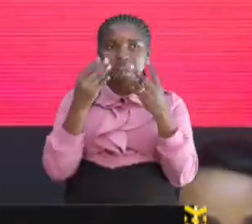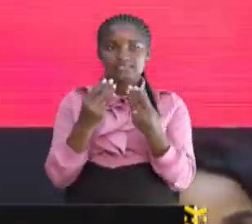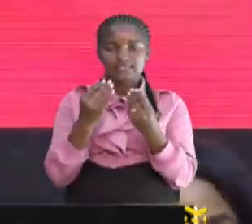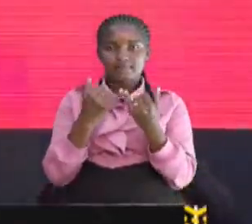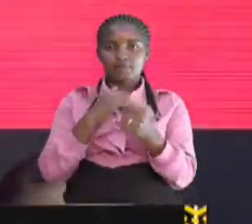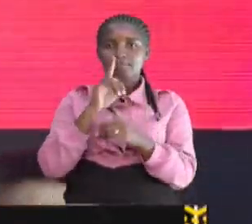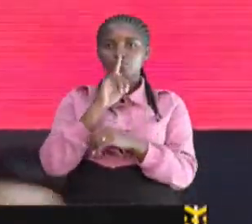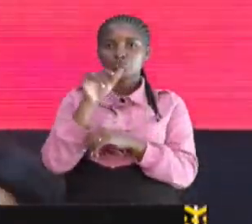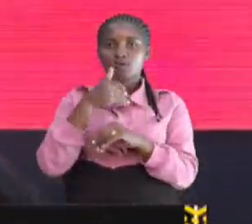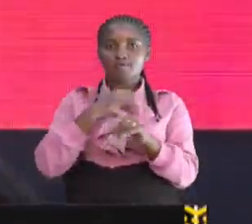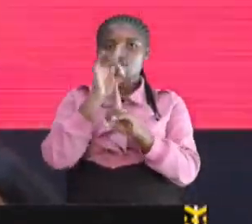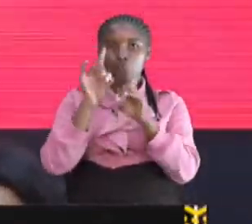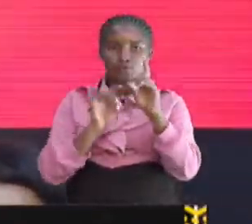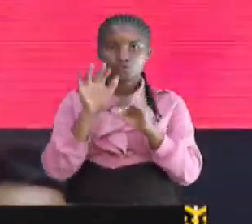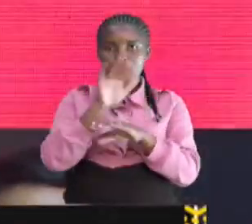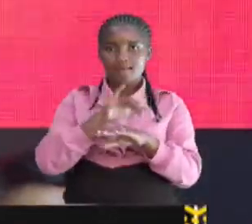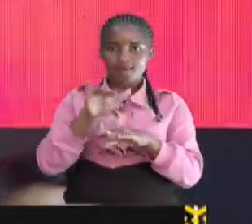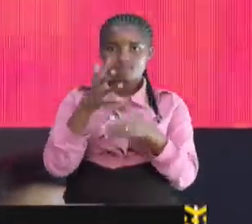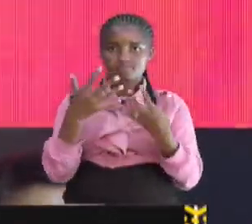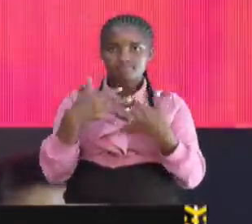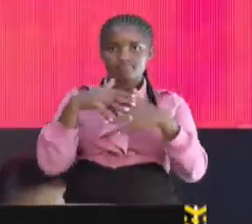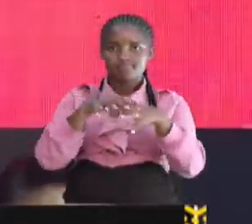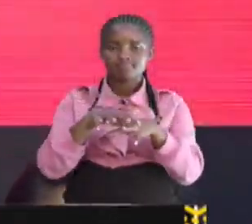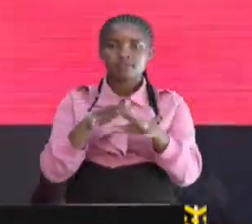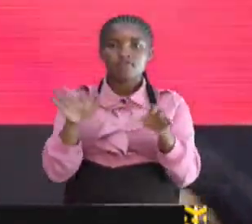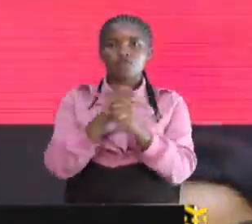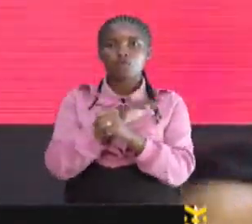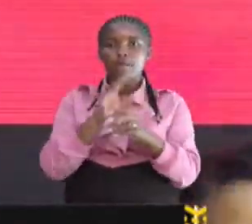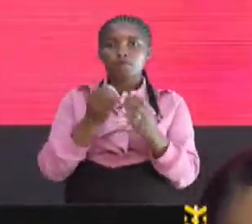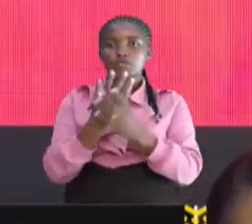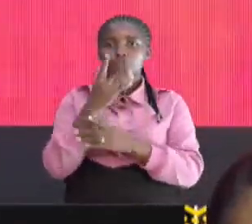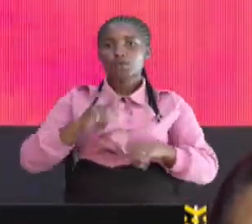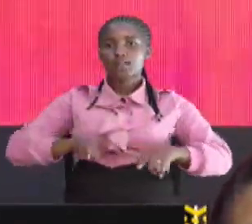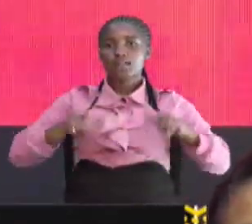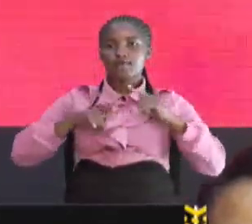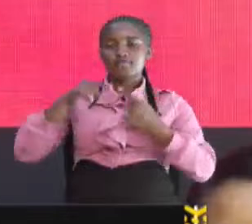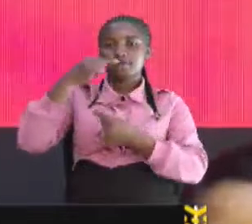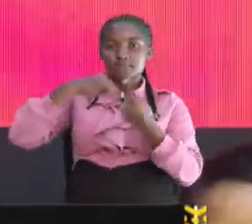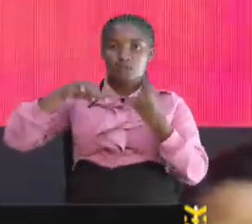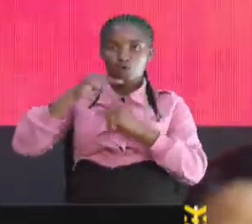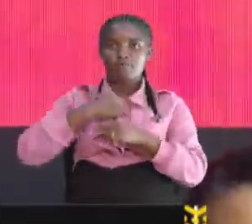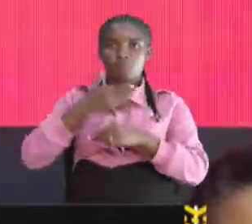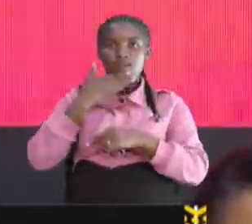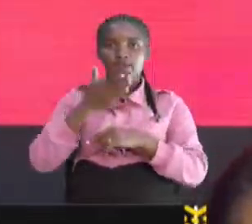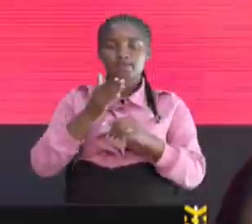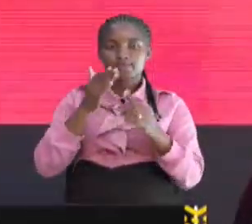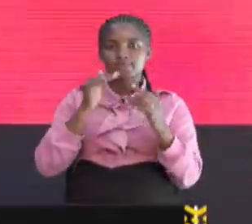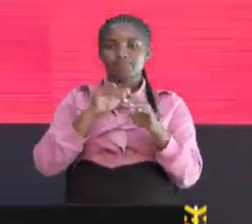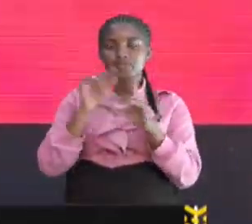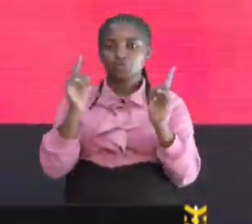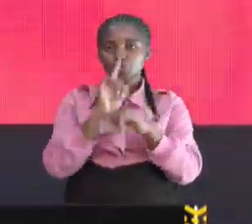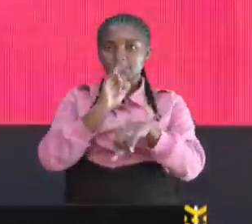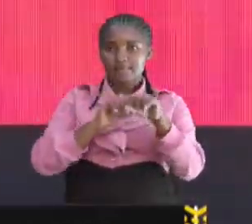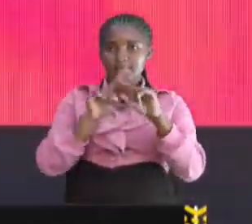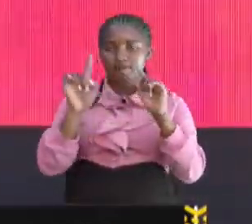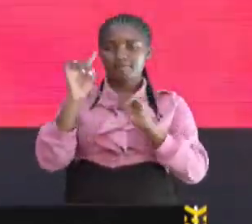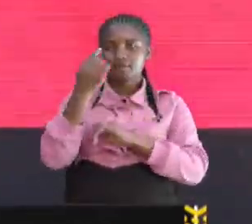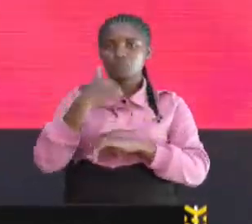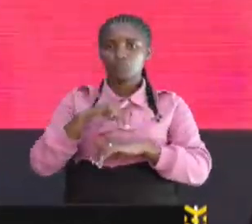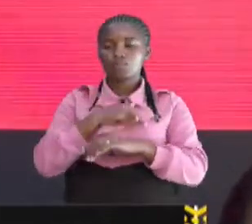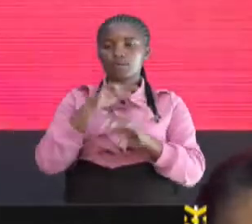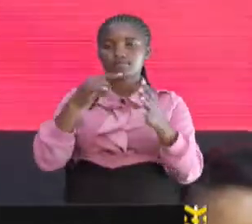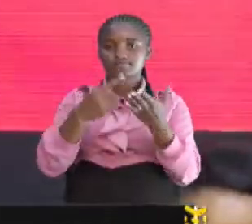So I'm sure you have questions about integrating the full production lifecycle on TikTok. I'll answer that in just a moment. But first of all, let's go